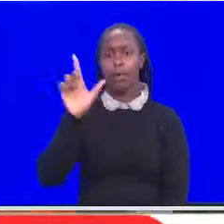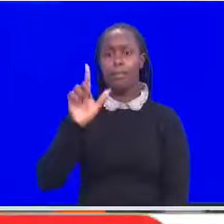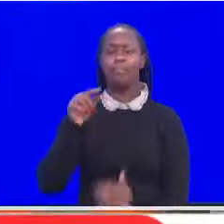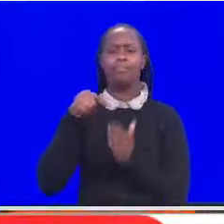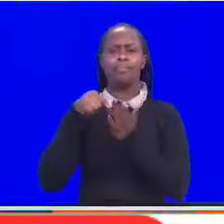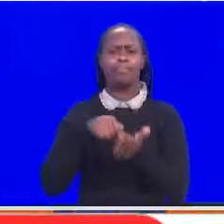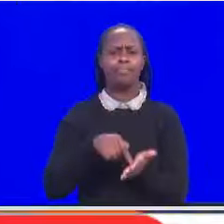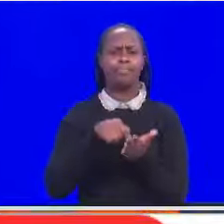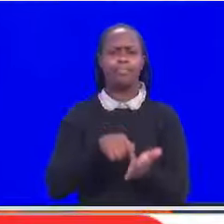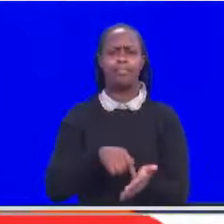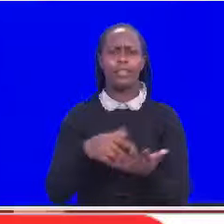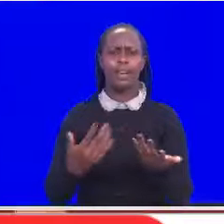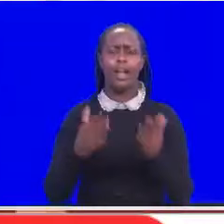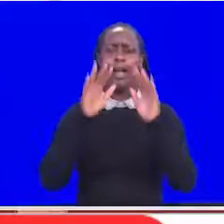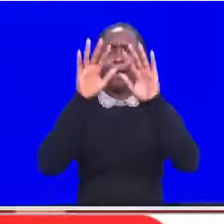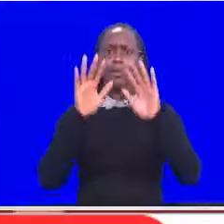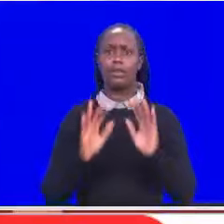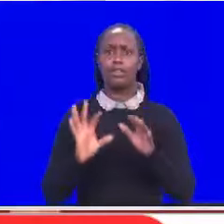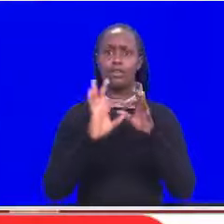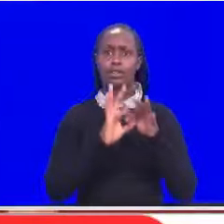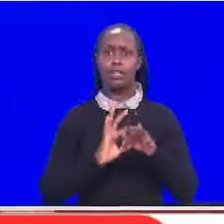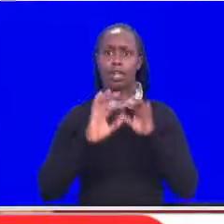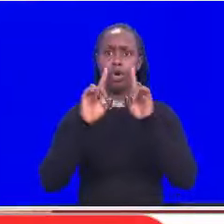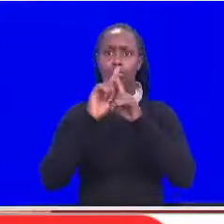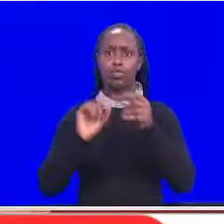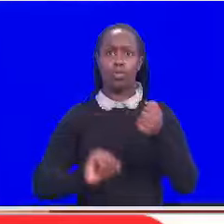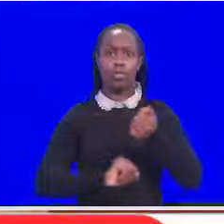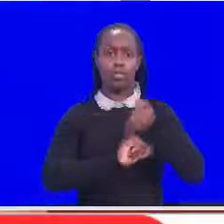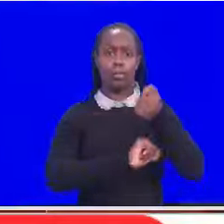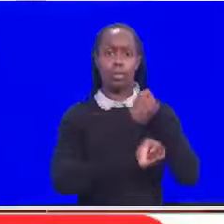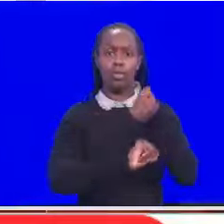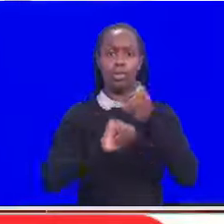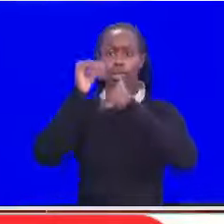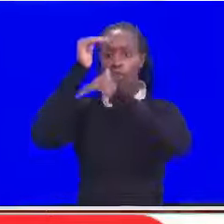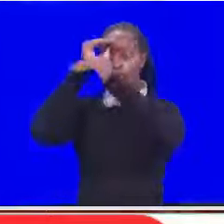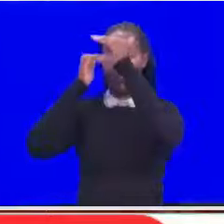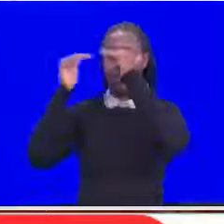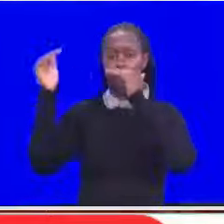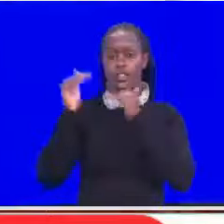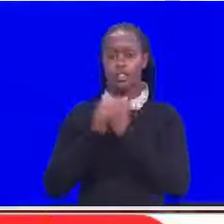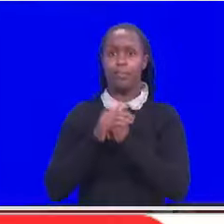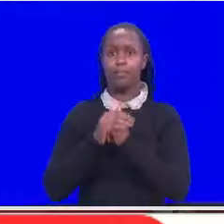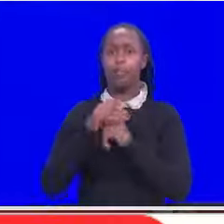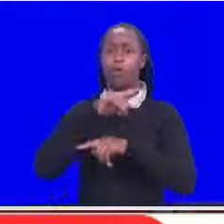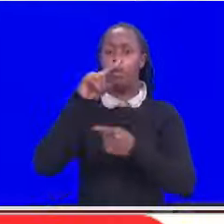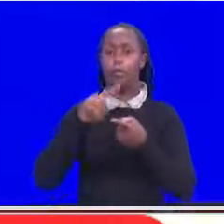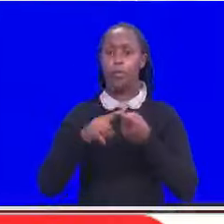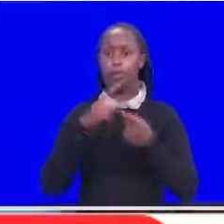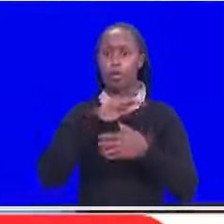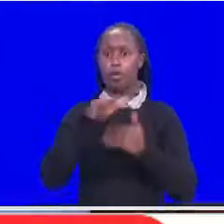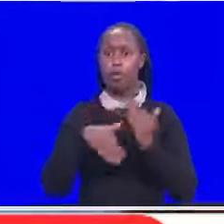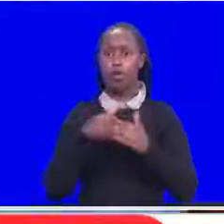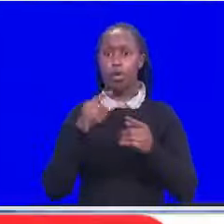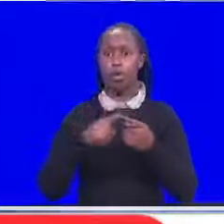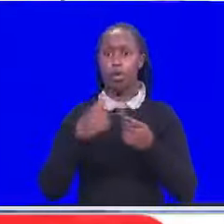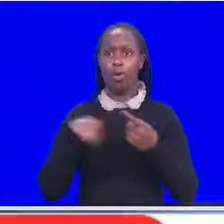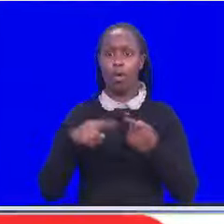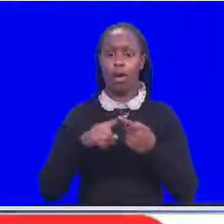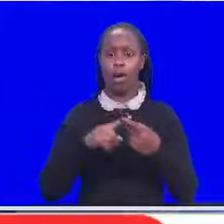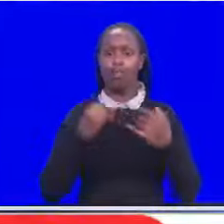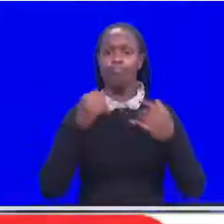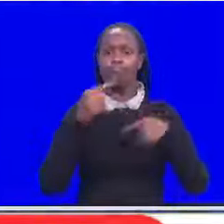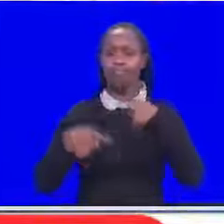emphasized the importance of solidarity and support within the university fraternity during such difficult and trying